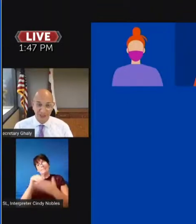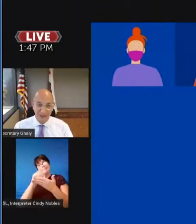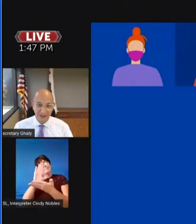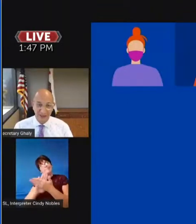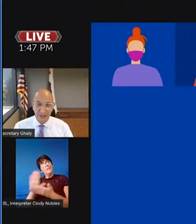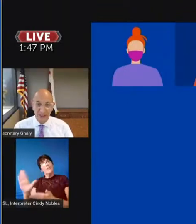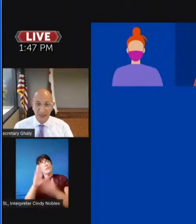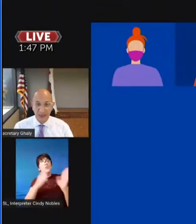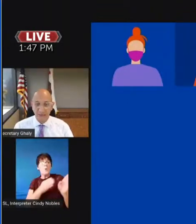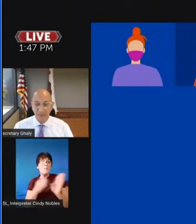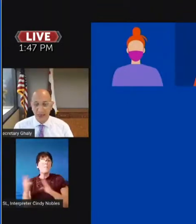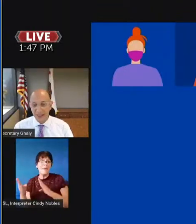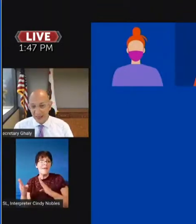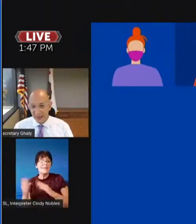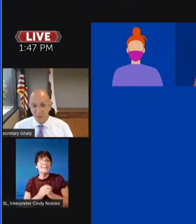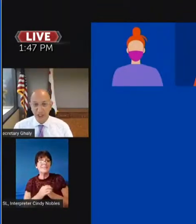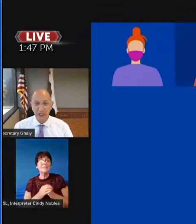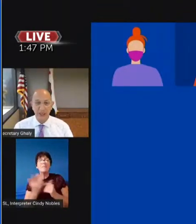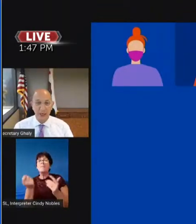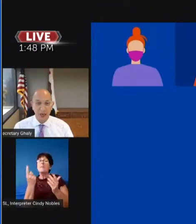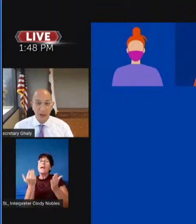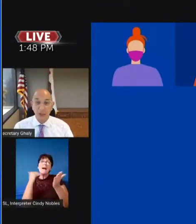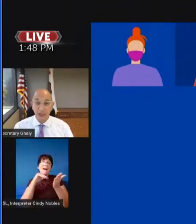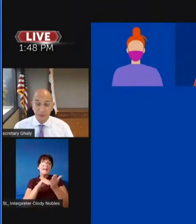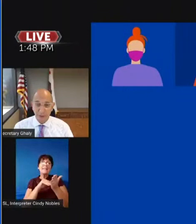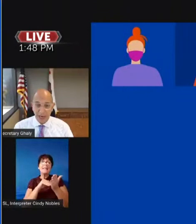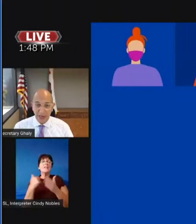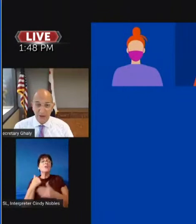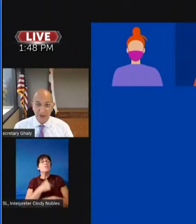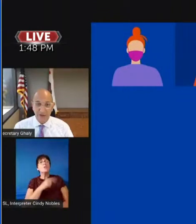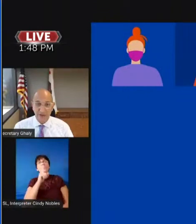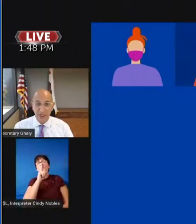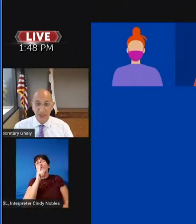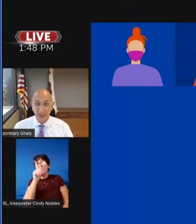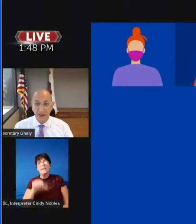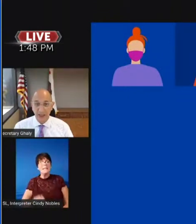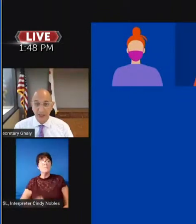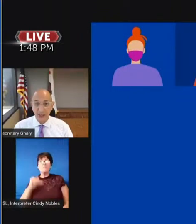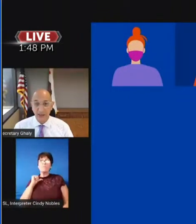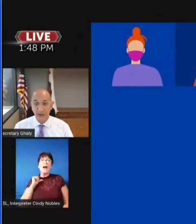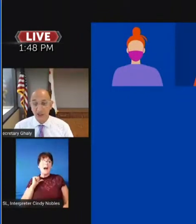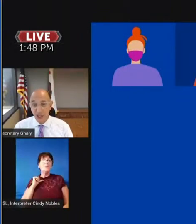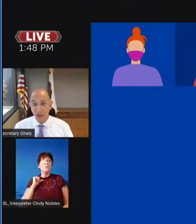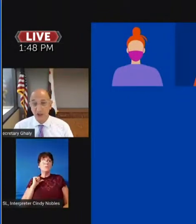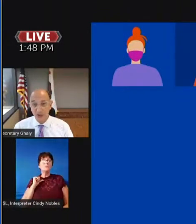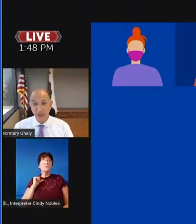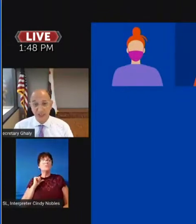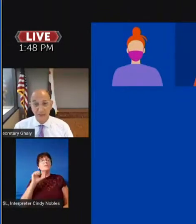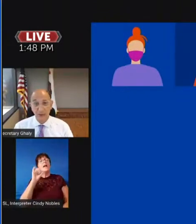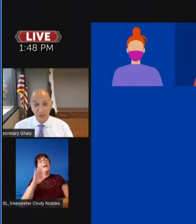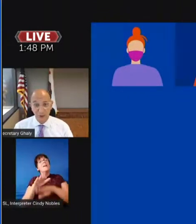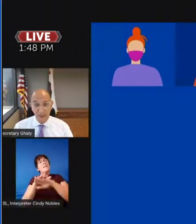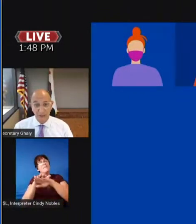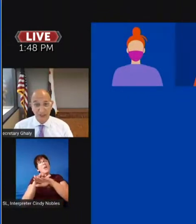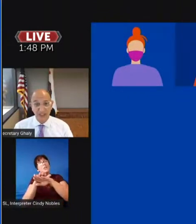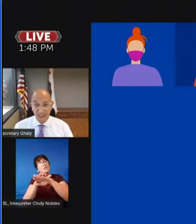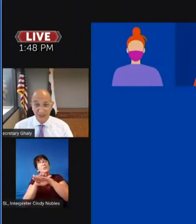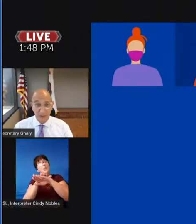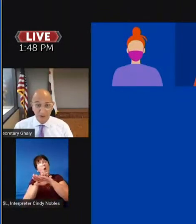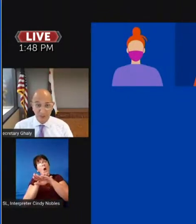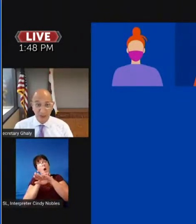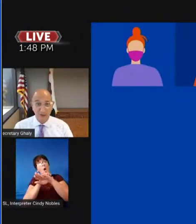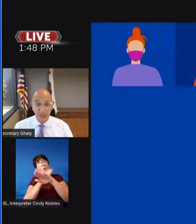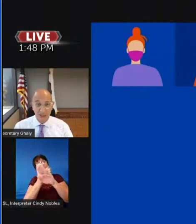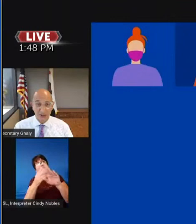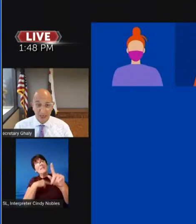your plans. Again, we are really proud of the slow, stringent blueprint. We have